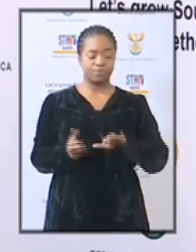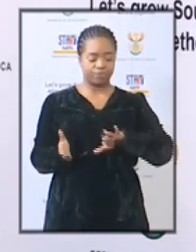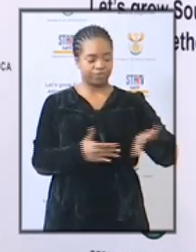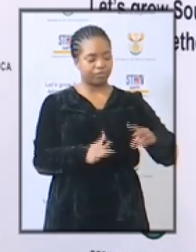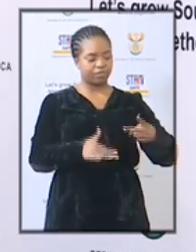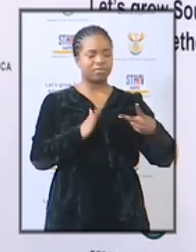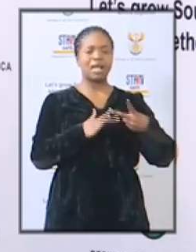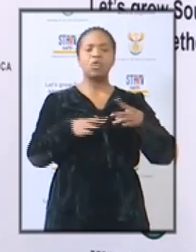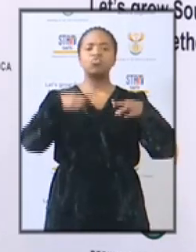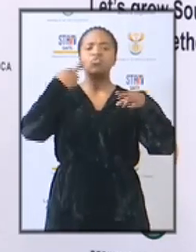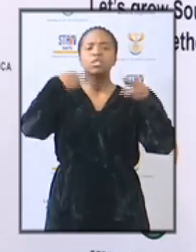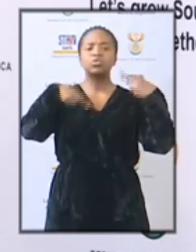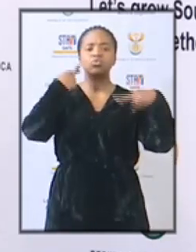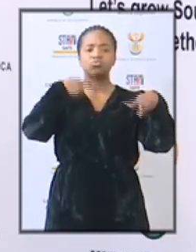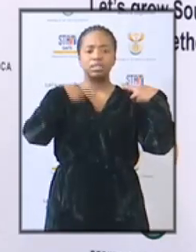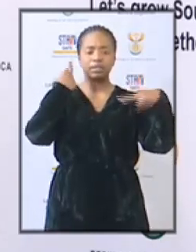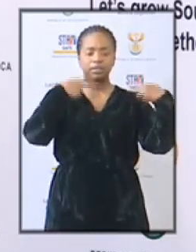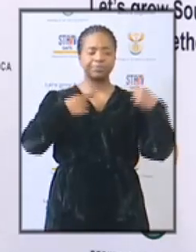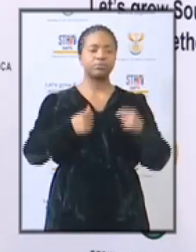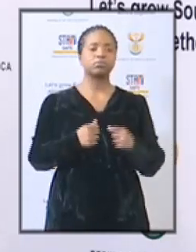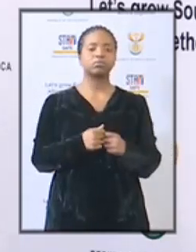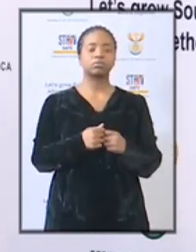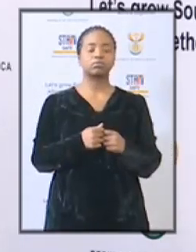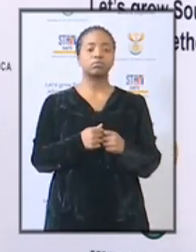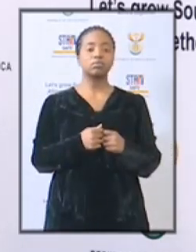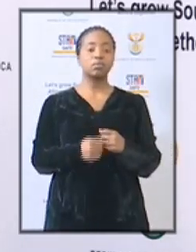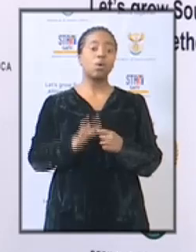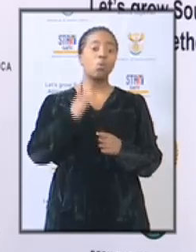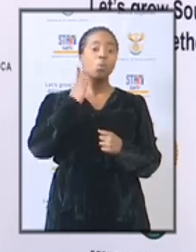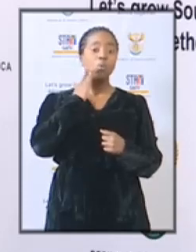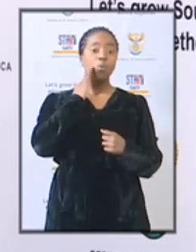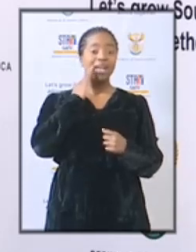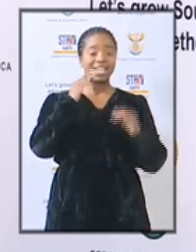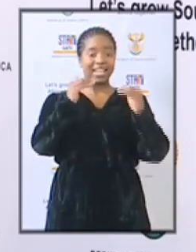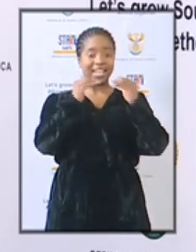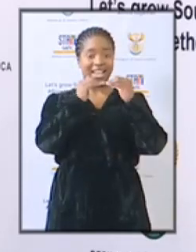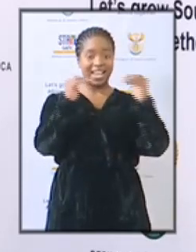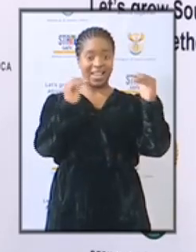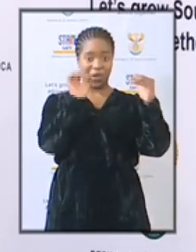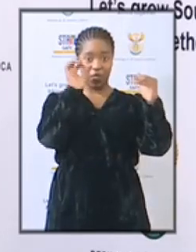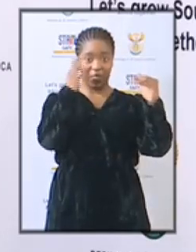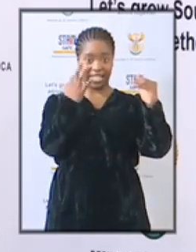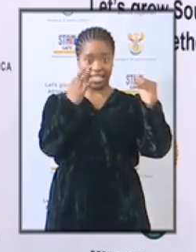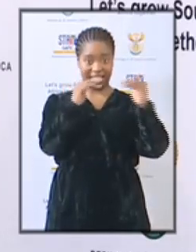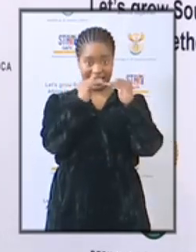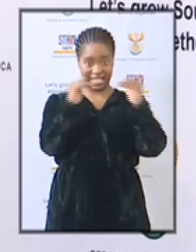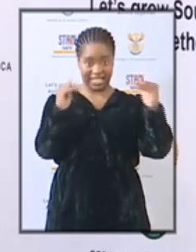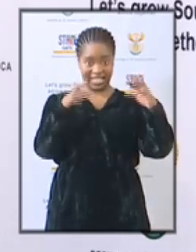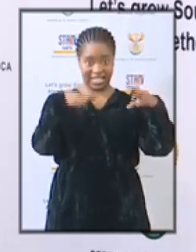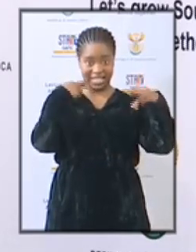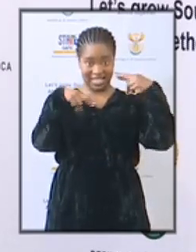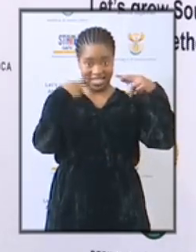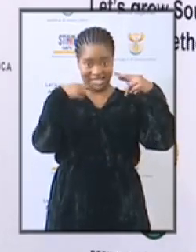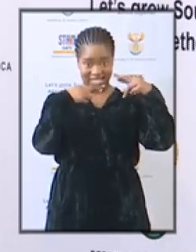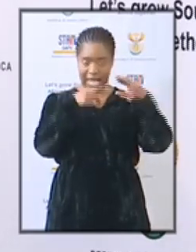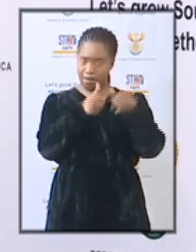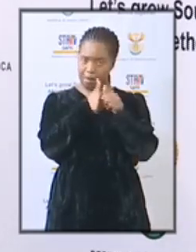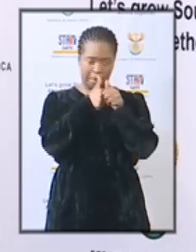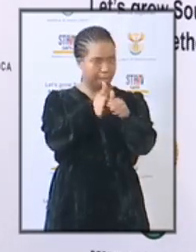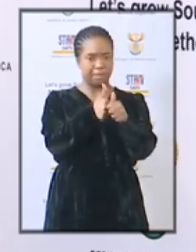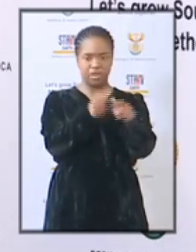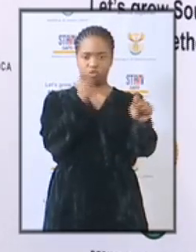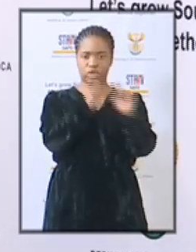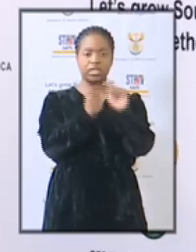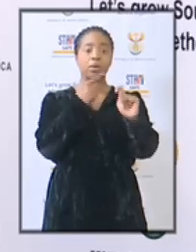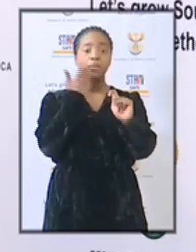restaurants, again, here we are saying the announcements that have been made in terms of the directions under level 3 remain.